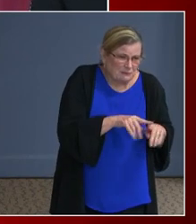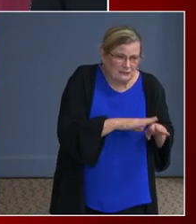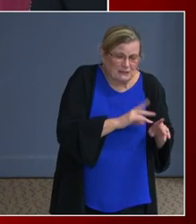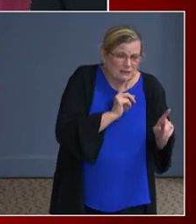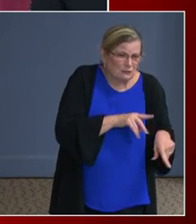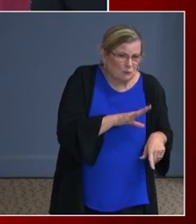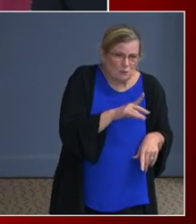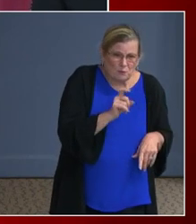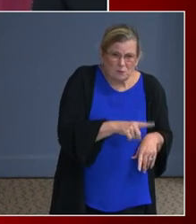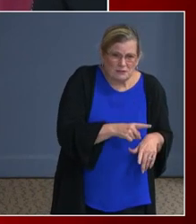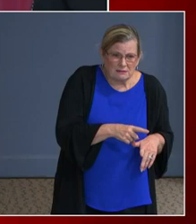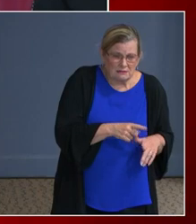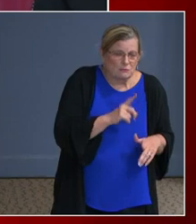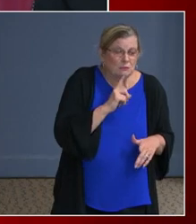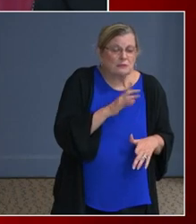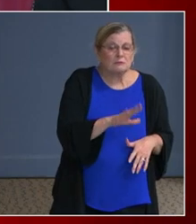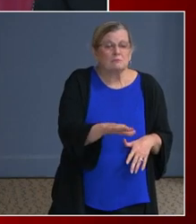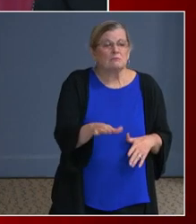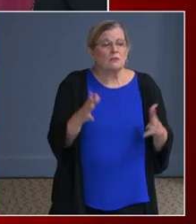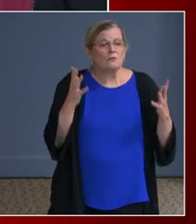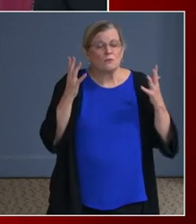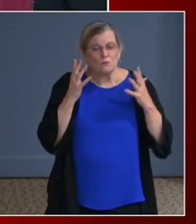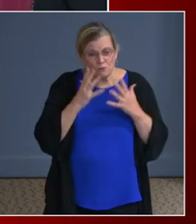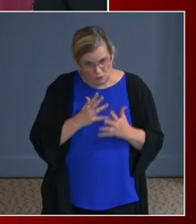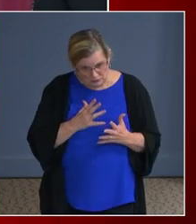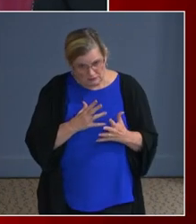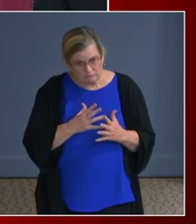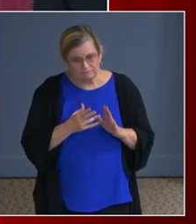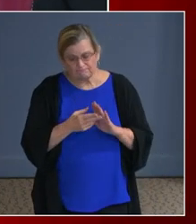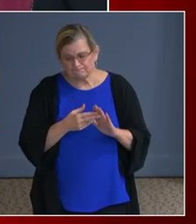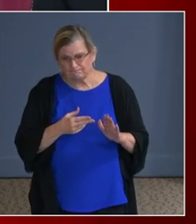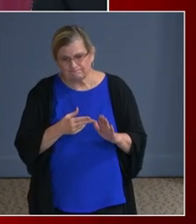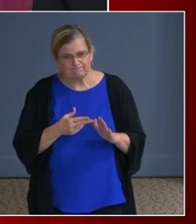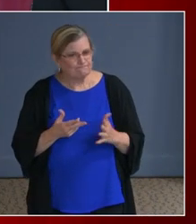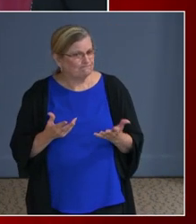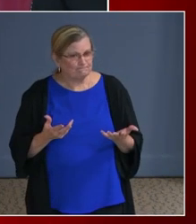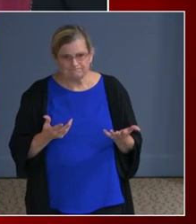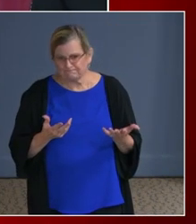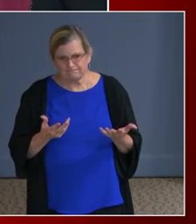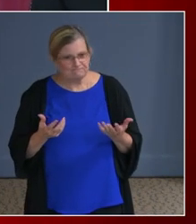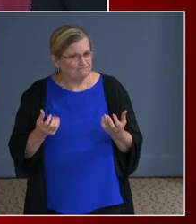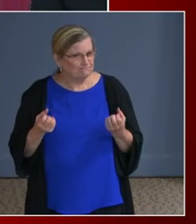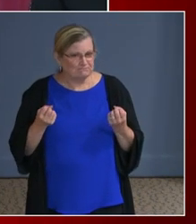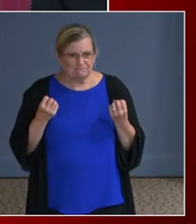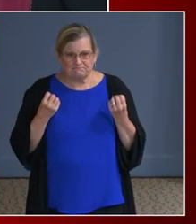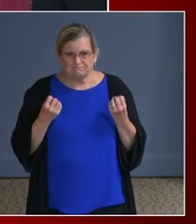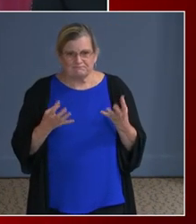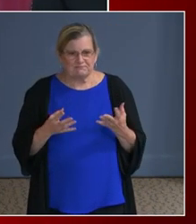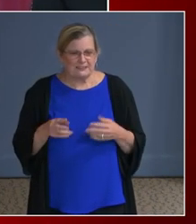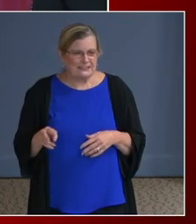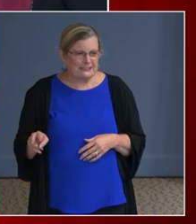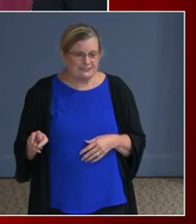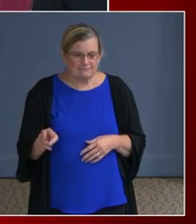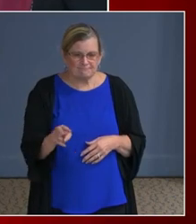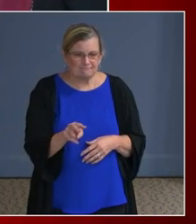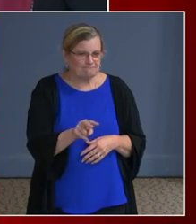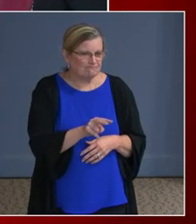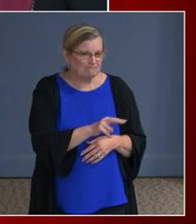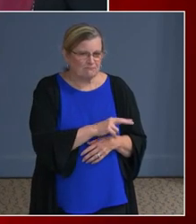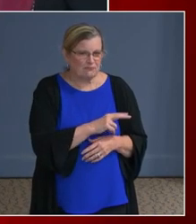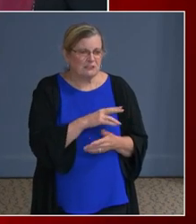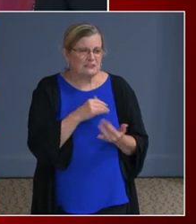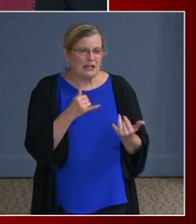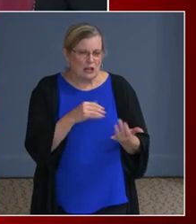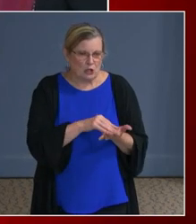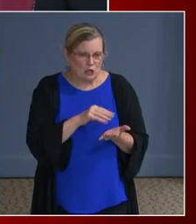people, unfortunately, are diagnosed, the opportunities to learn more about the best ways to clinically manage COVID